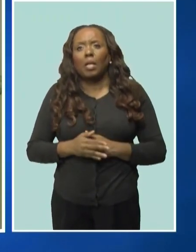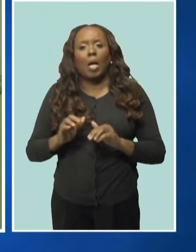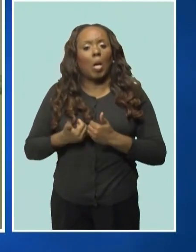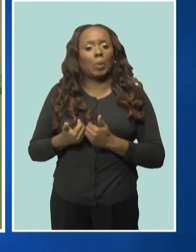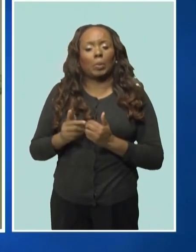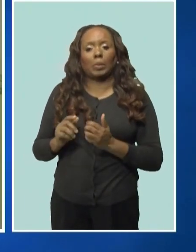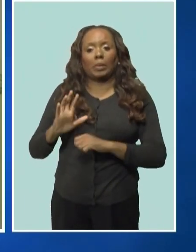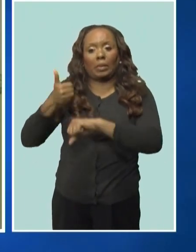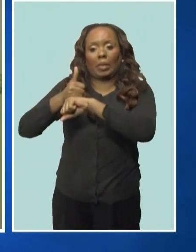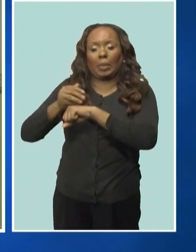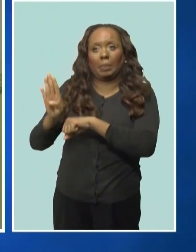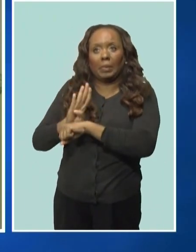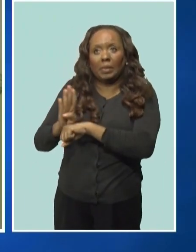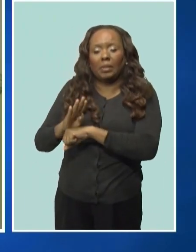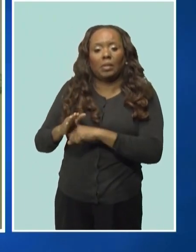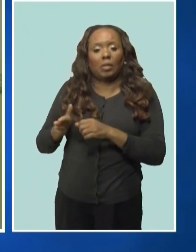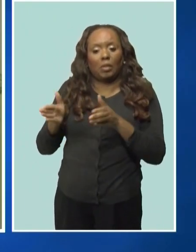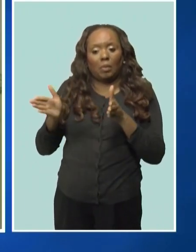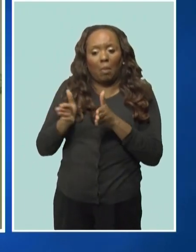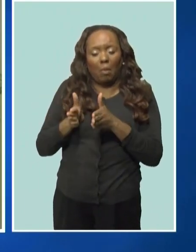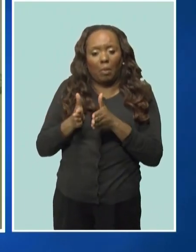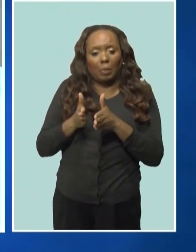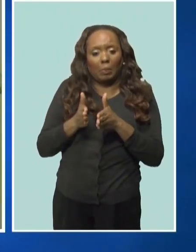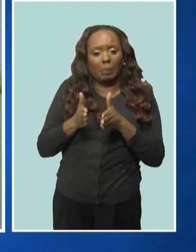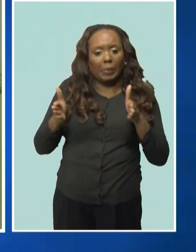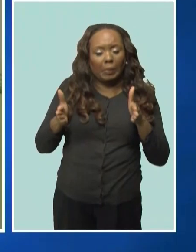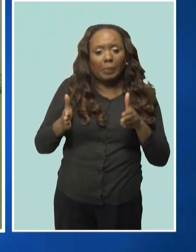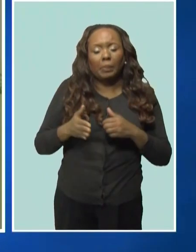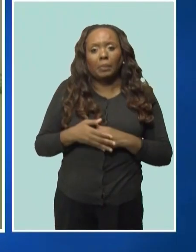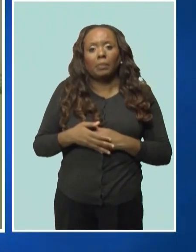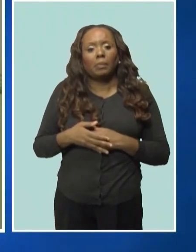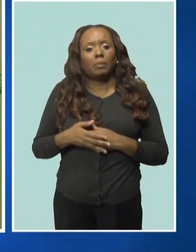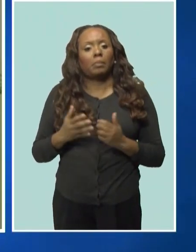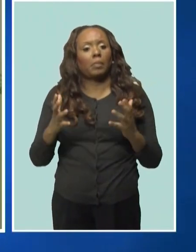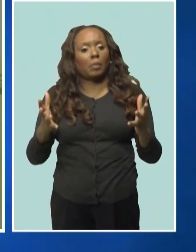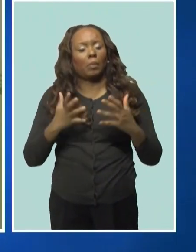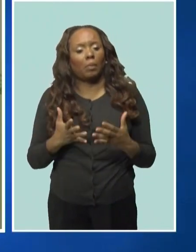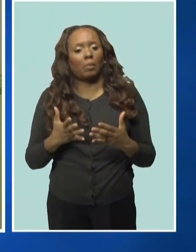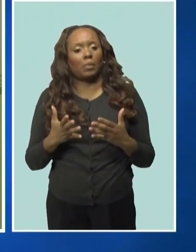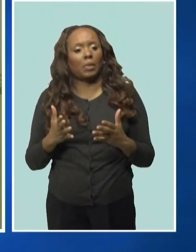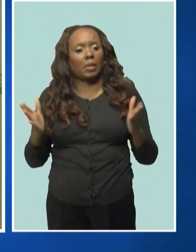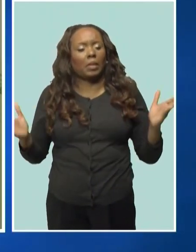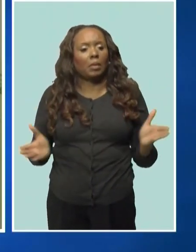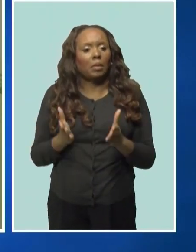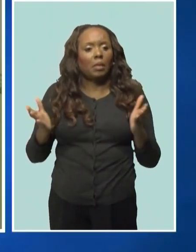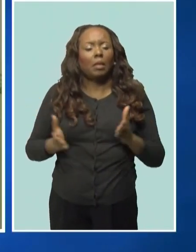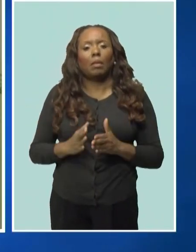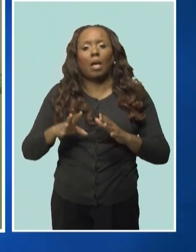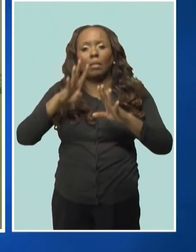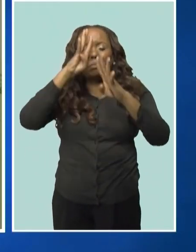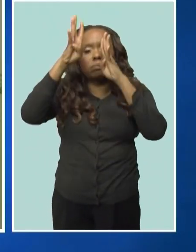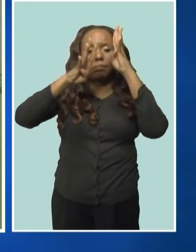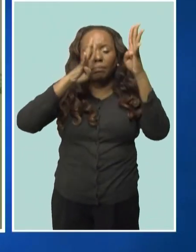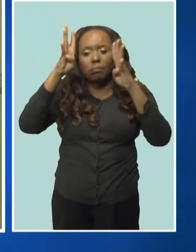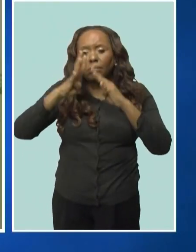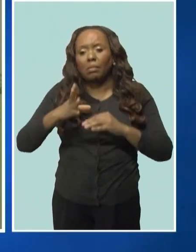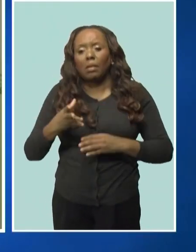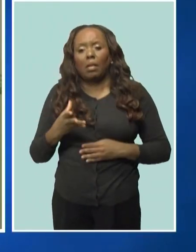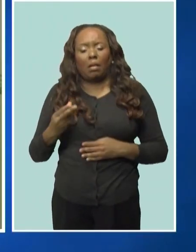to medium-sized enterprises. By fostering a climate that encourages innovation and